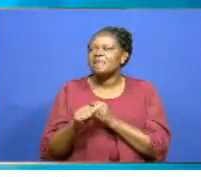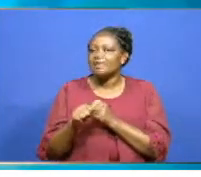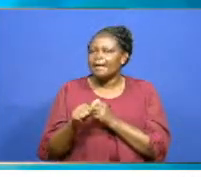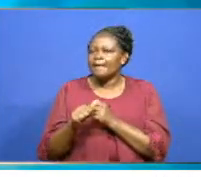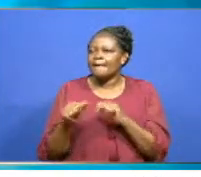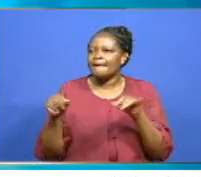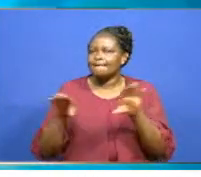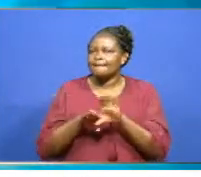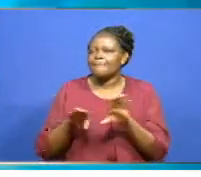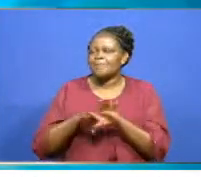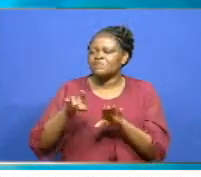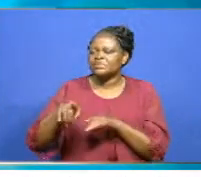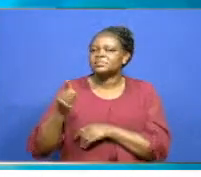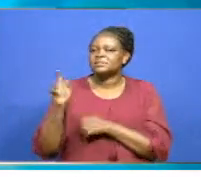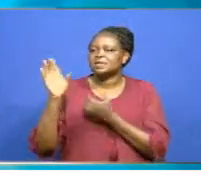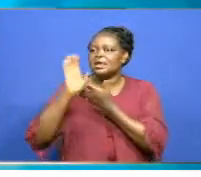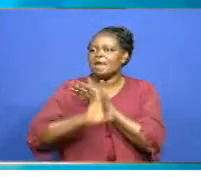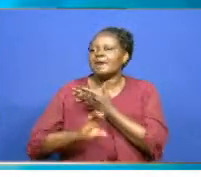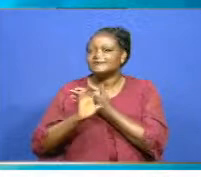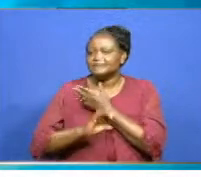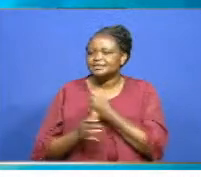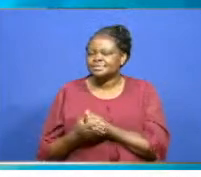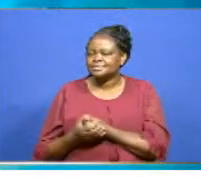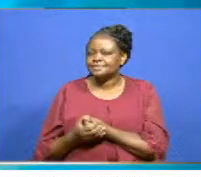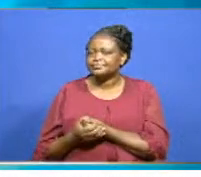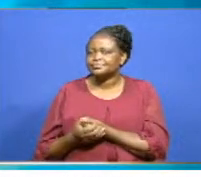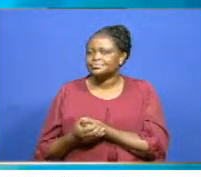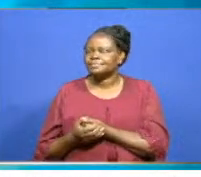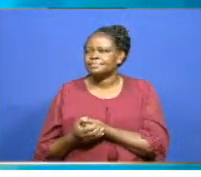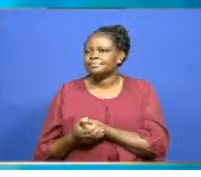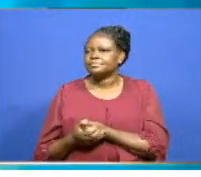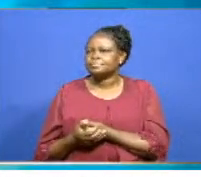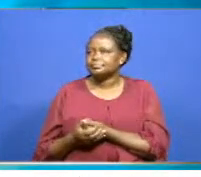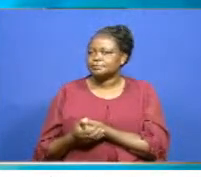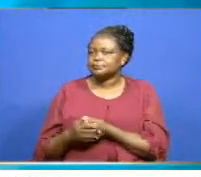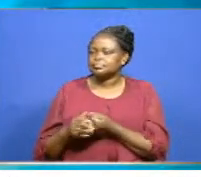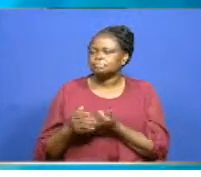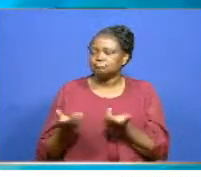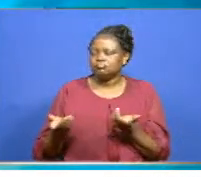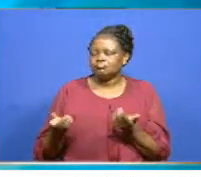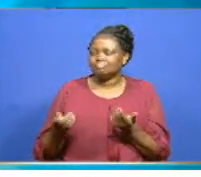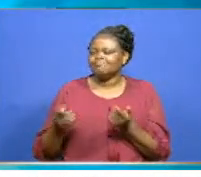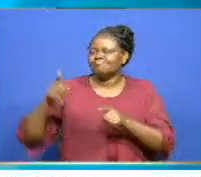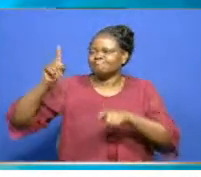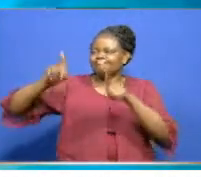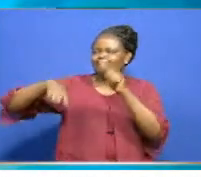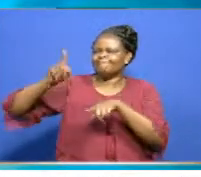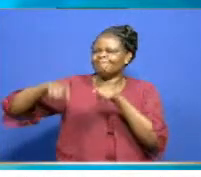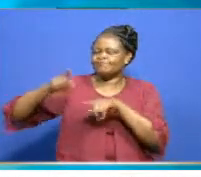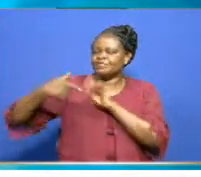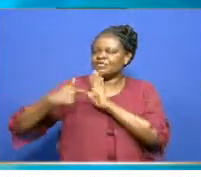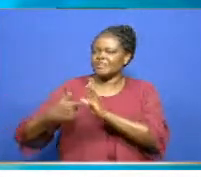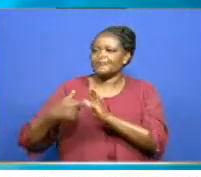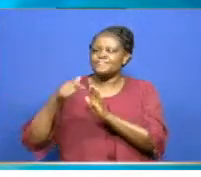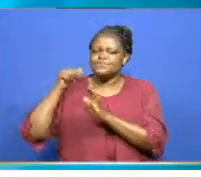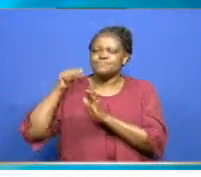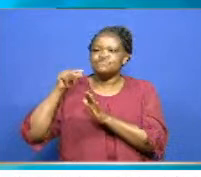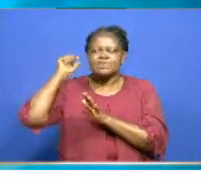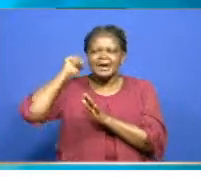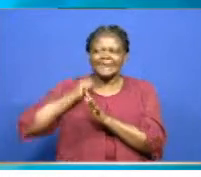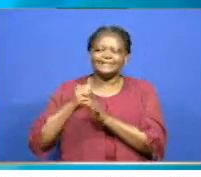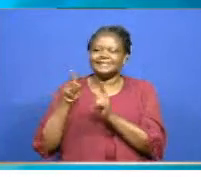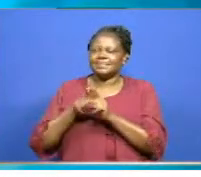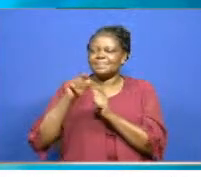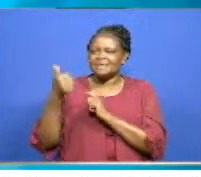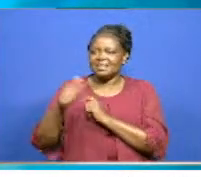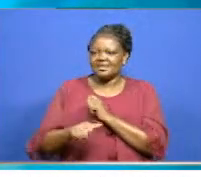this republic called Kenya, are also, you know, they're diverse, like Kalenjins, like anybody. And